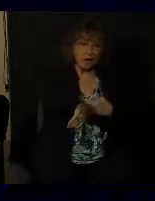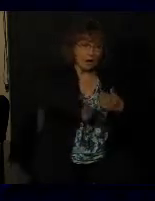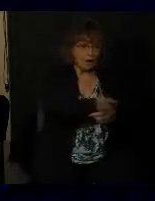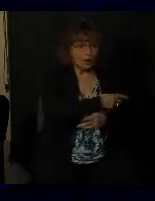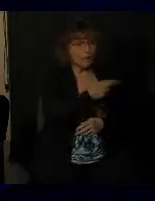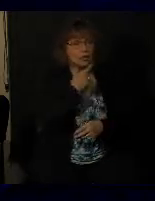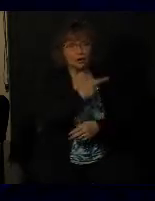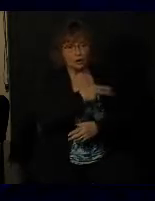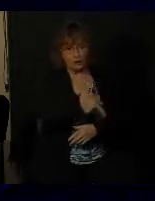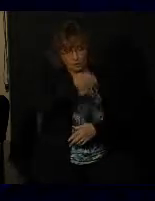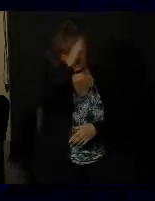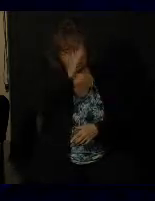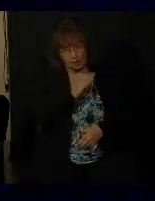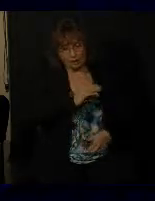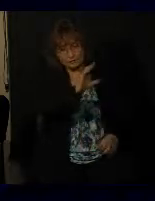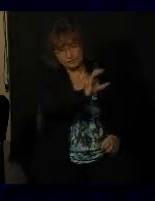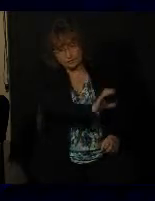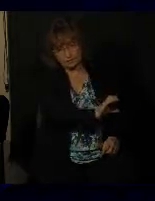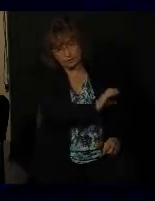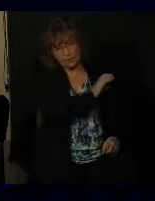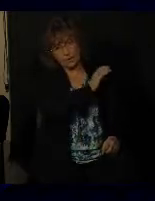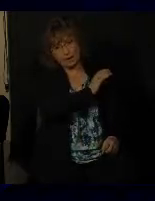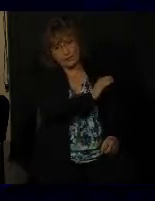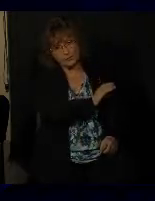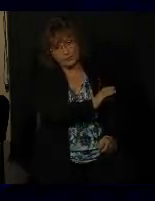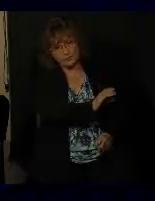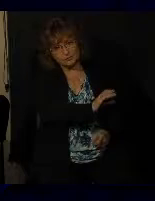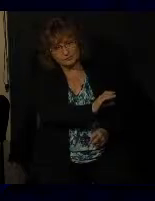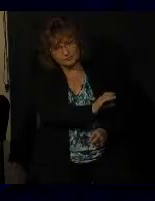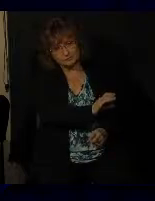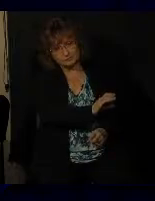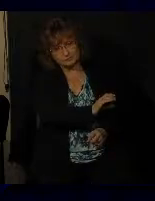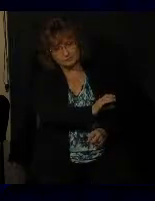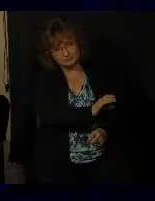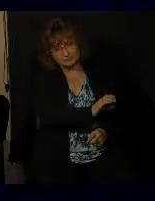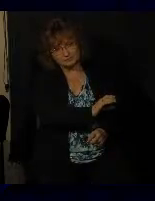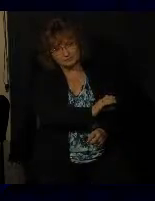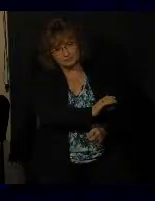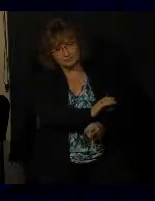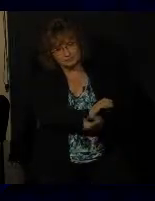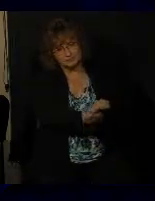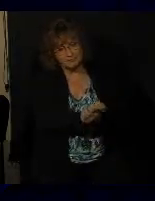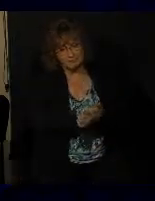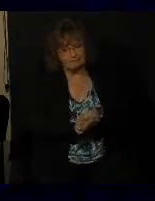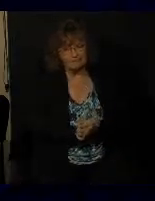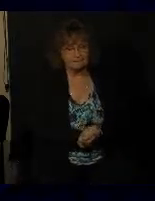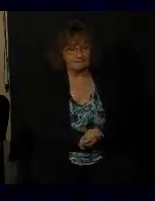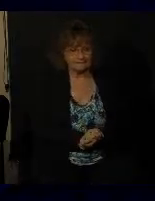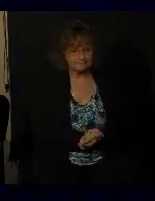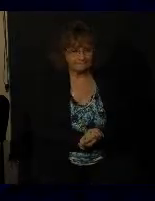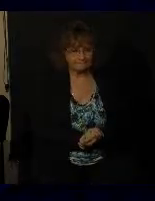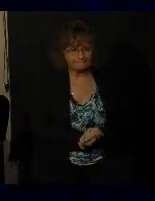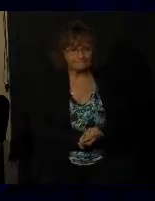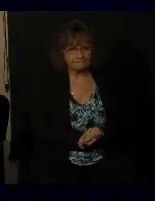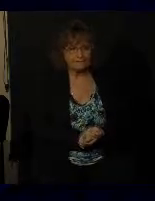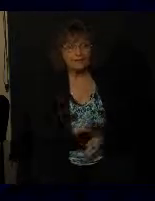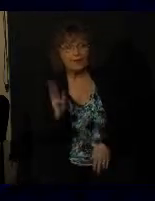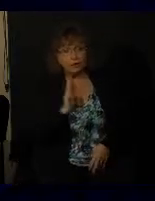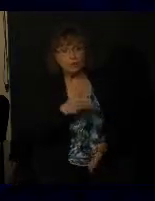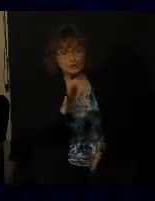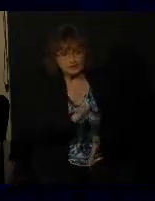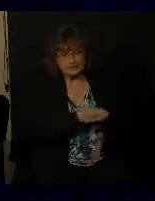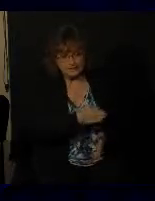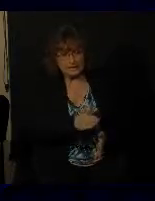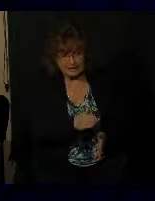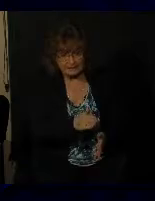I believe you know this, but church, so often we live life as if we don't know this. Do you know there's 66